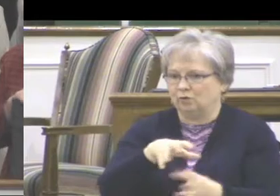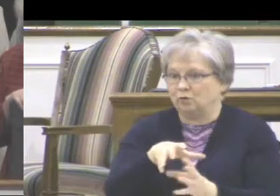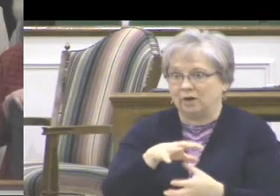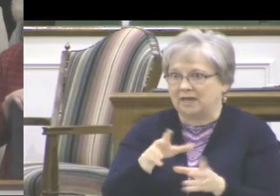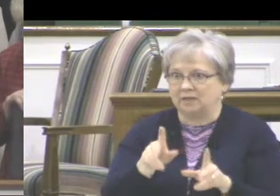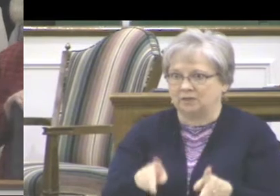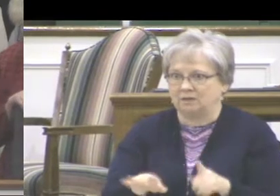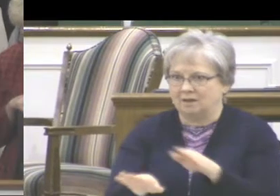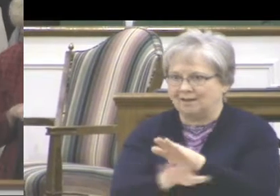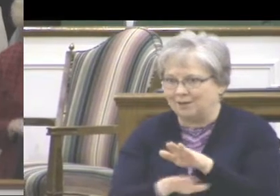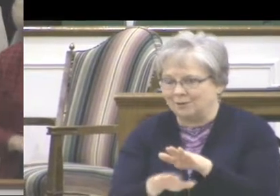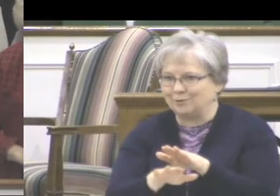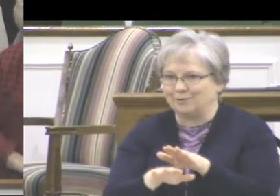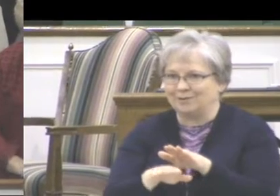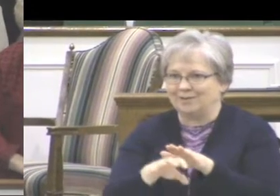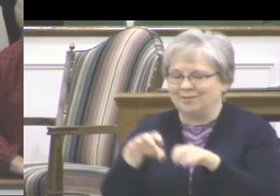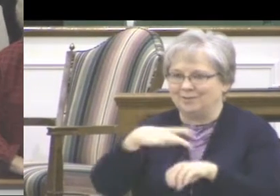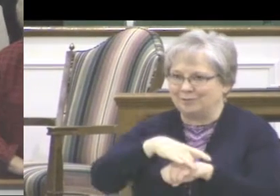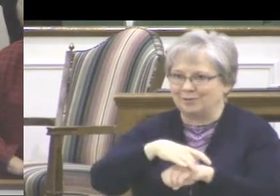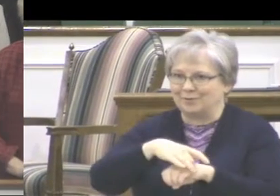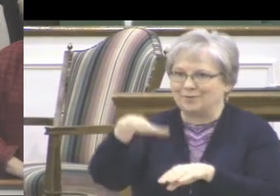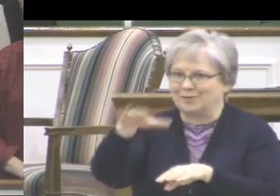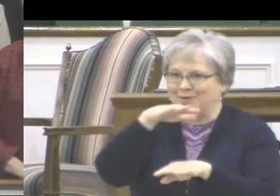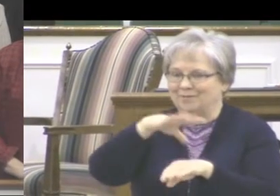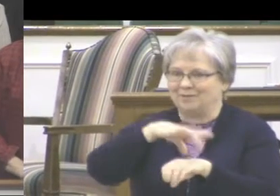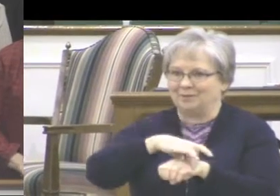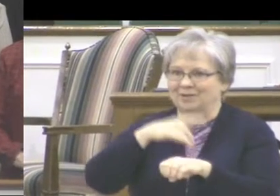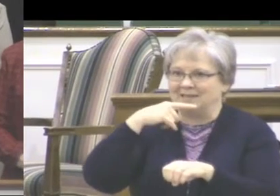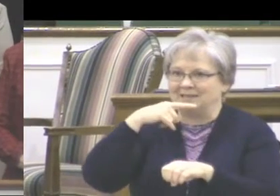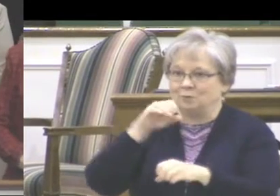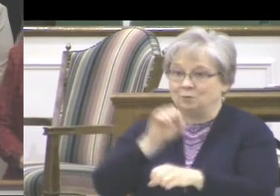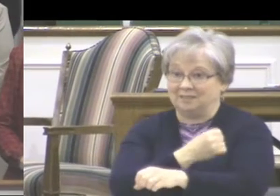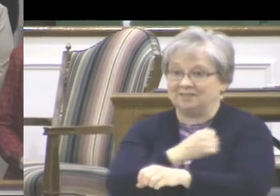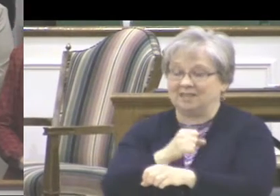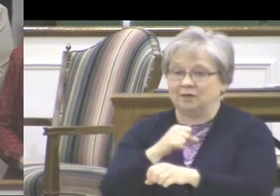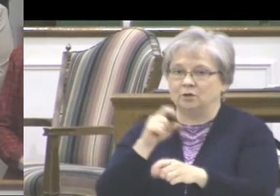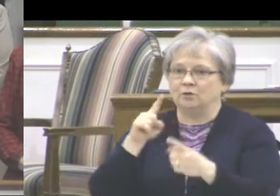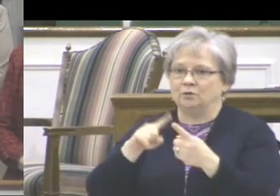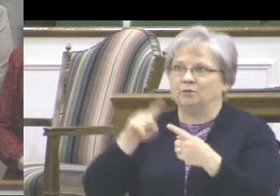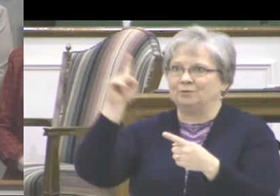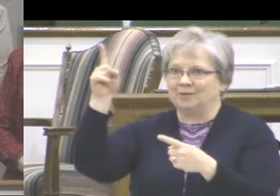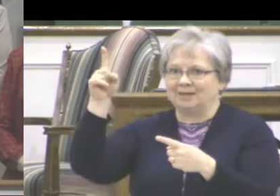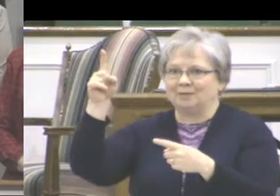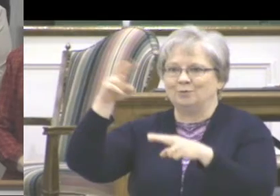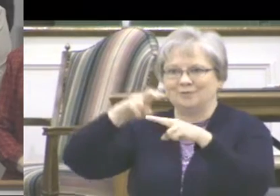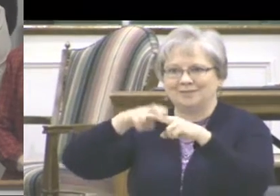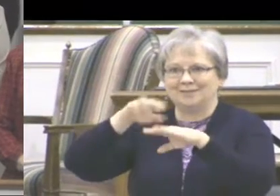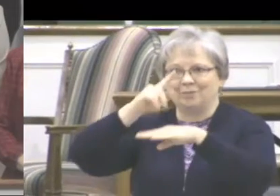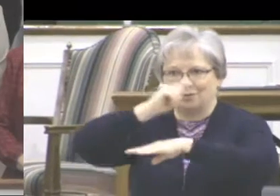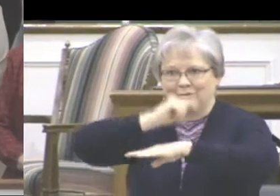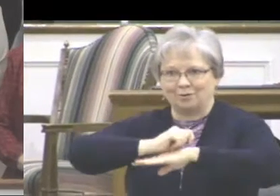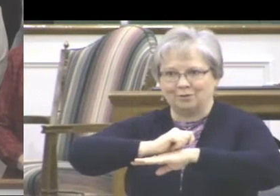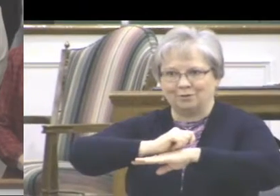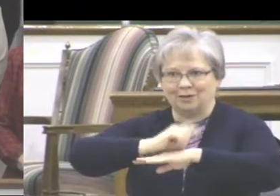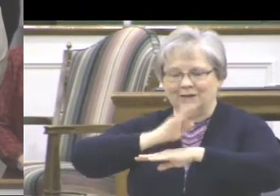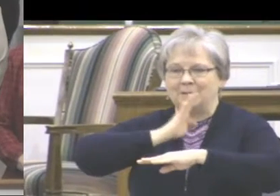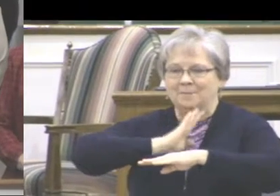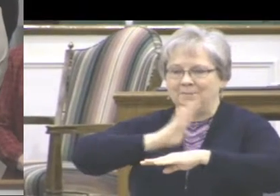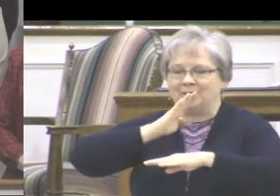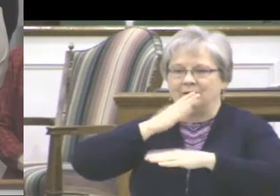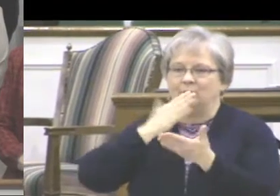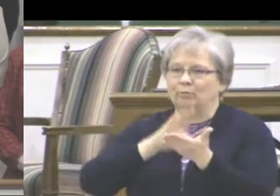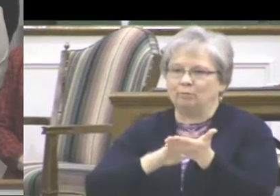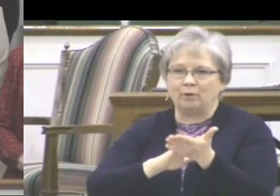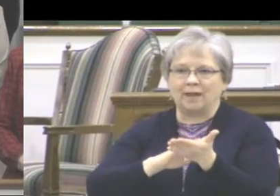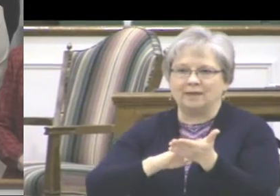sea, all that is in them, to him who sits on the throne and to the Lamb, praise and honor and